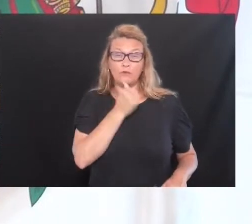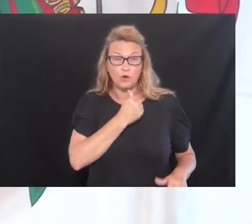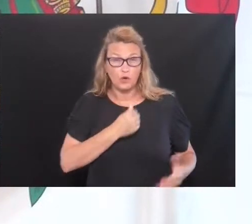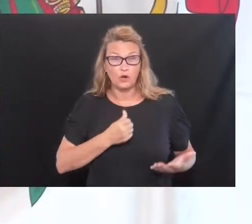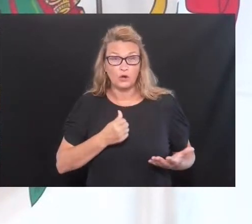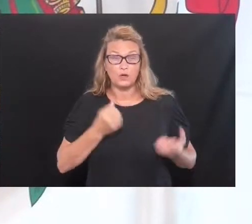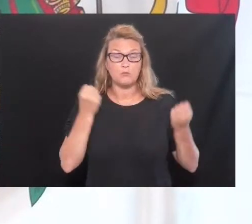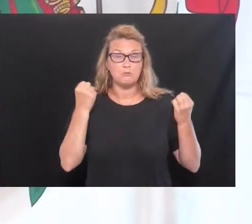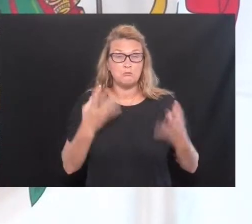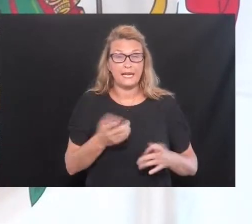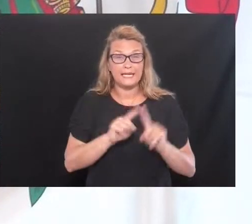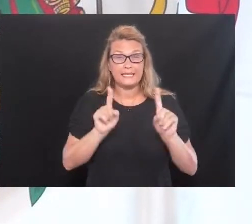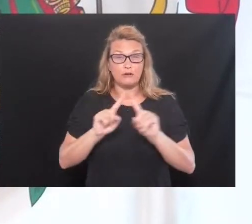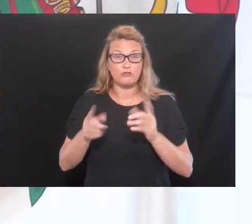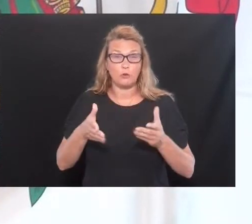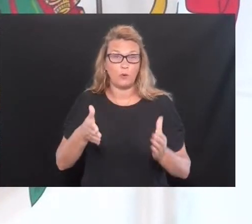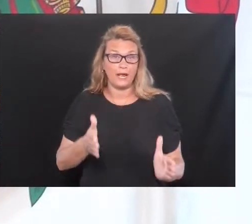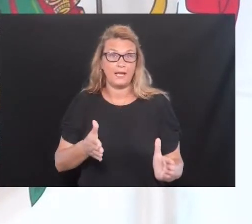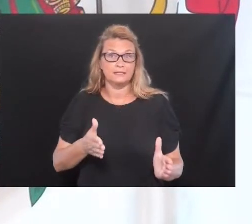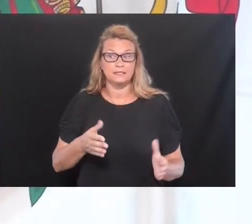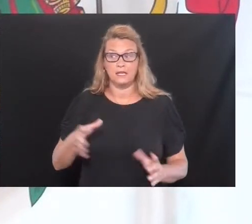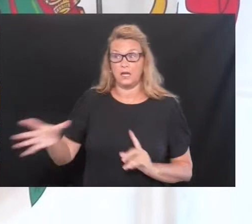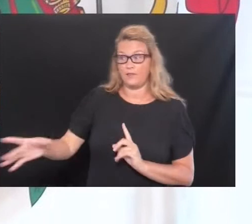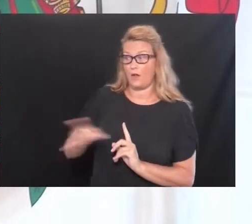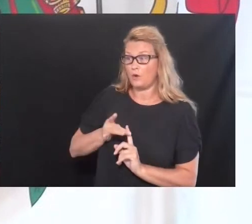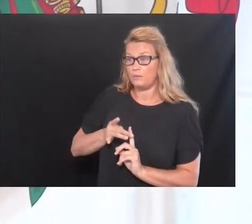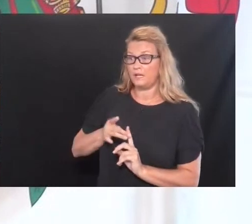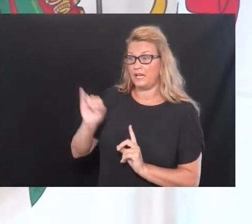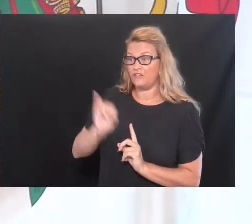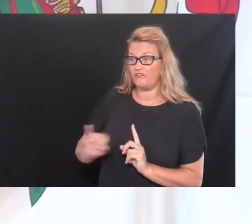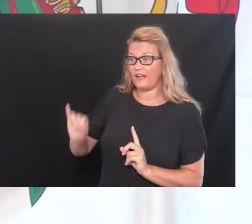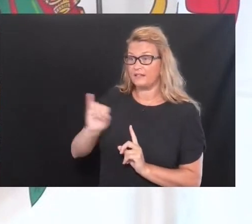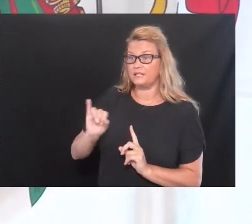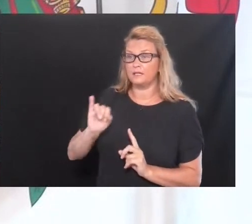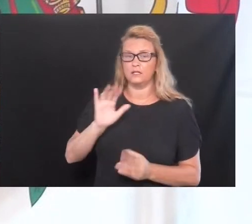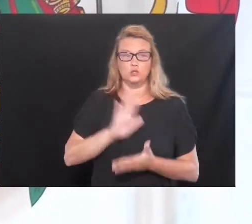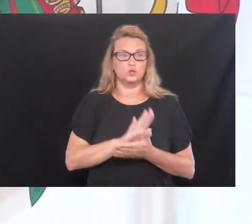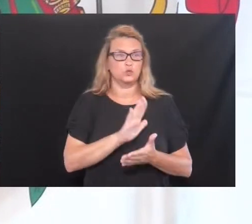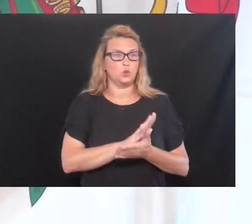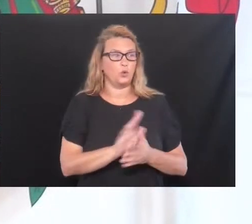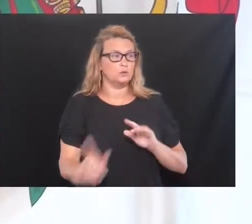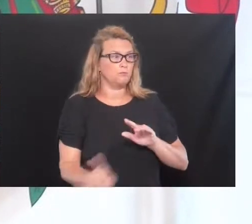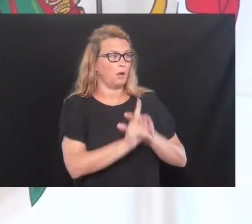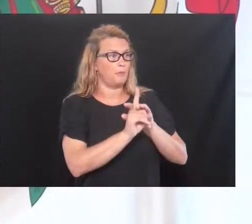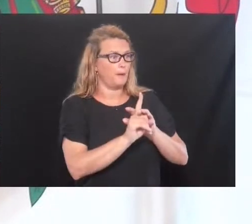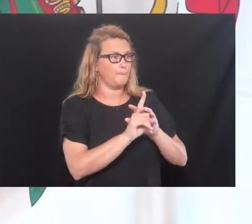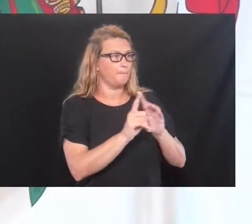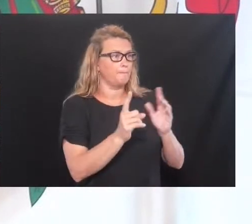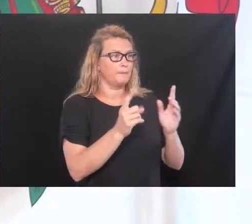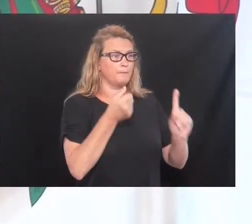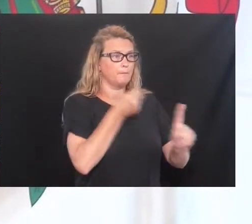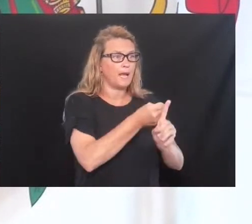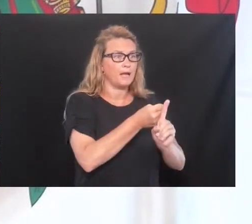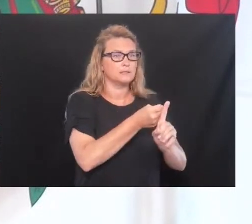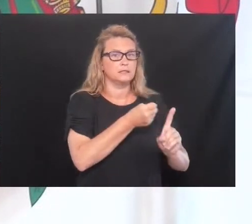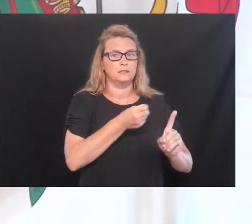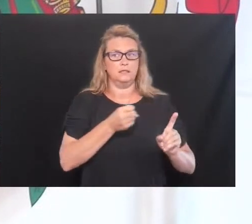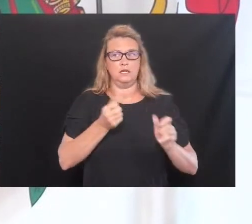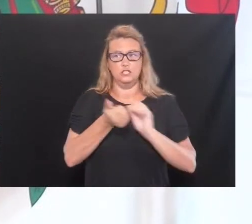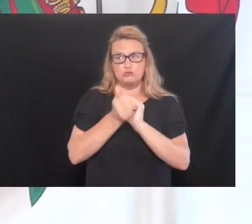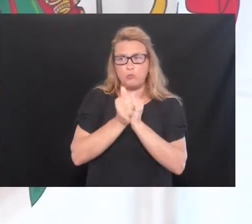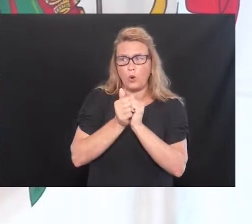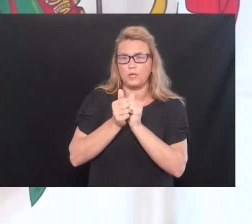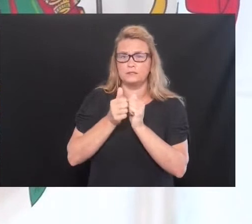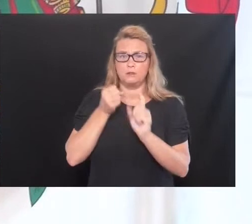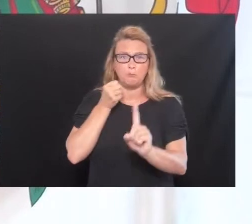ways. We'll have our children infected, we'll have issues at our schools, we'll have issues with sports, on and